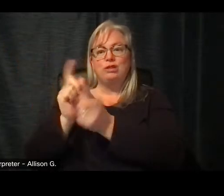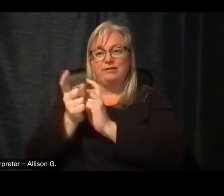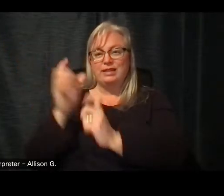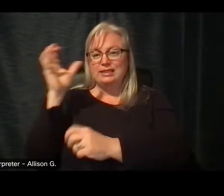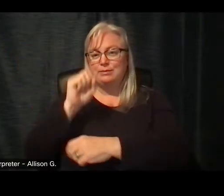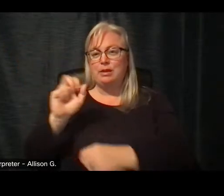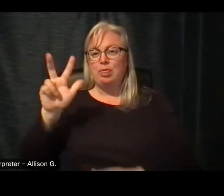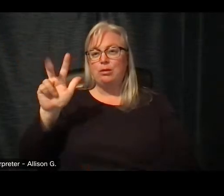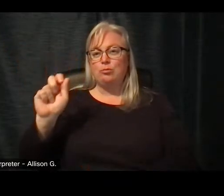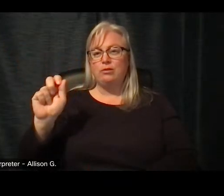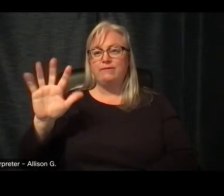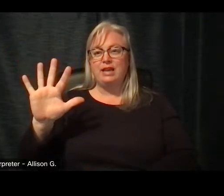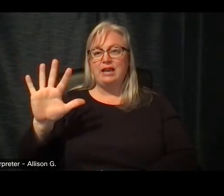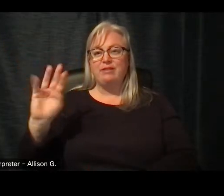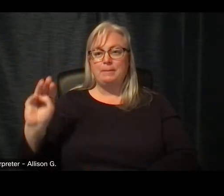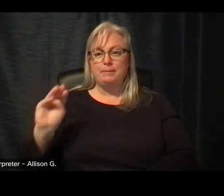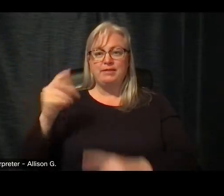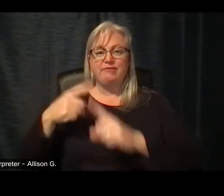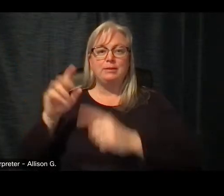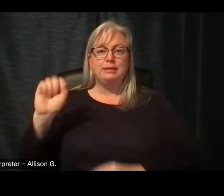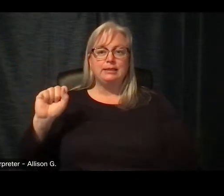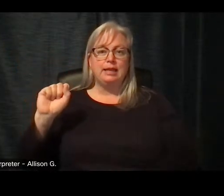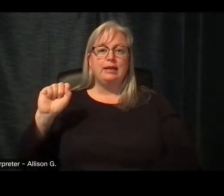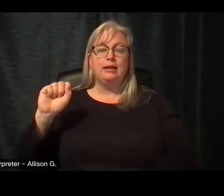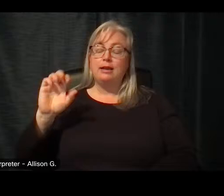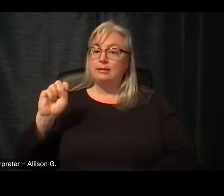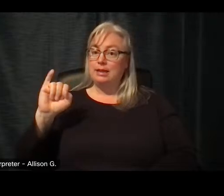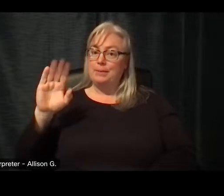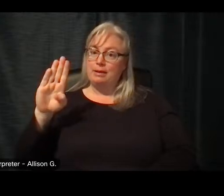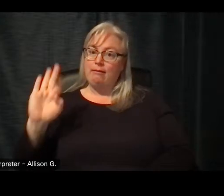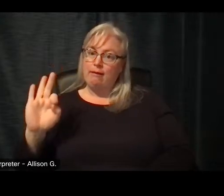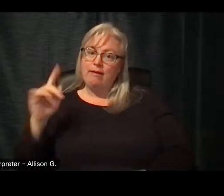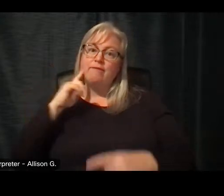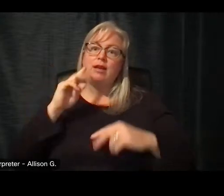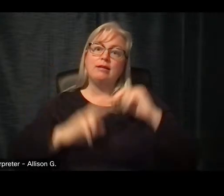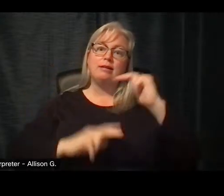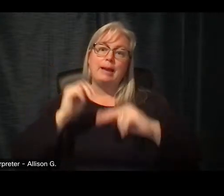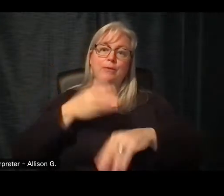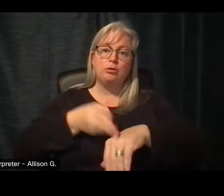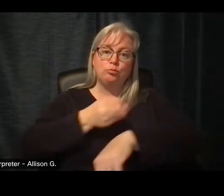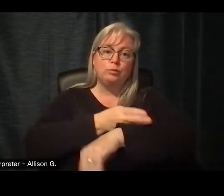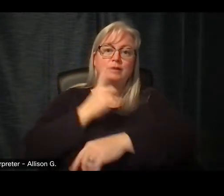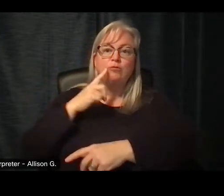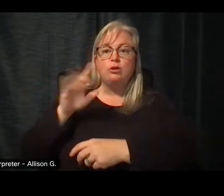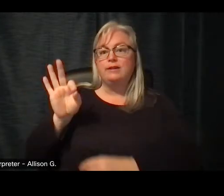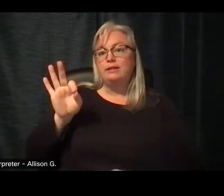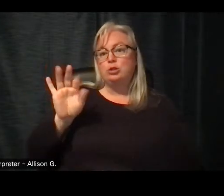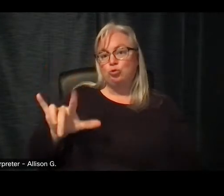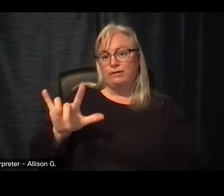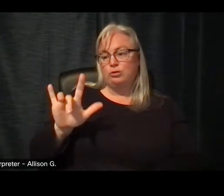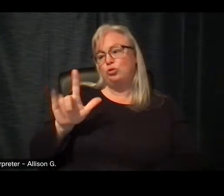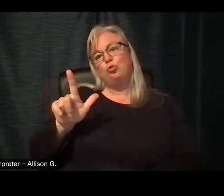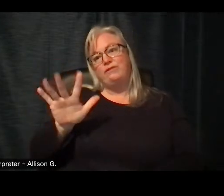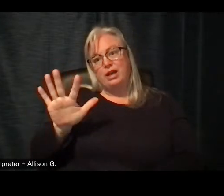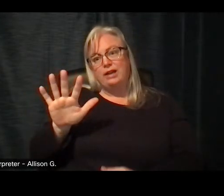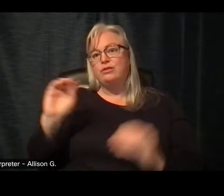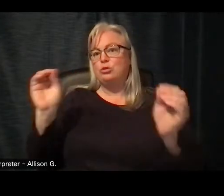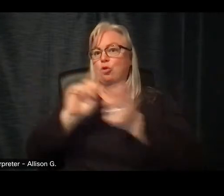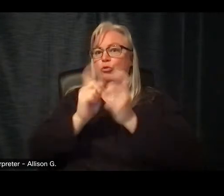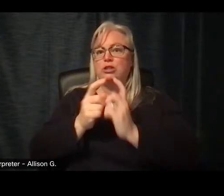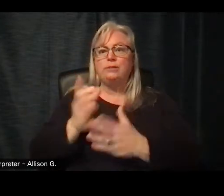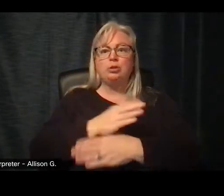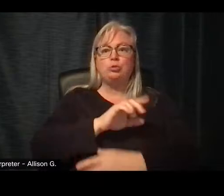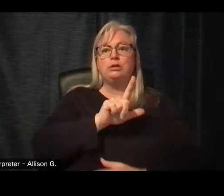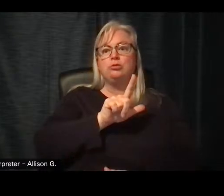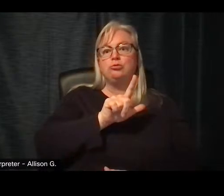of $3.5 million, all from the state institutions building fund and capital improvement expenditures for 25. There is no change between the 25